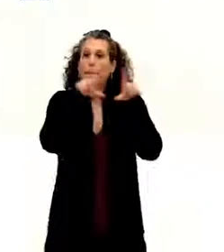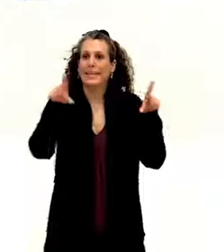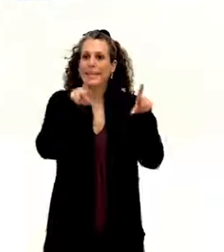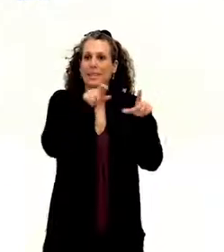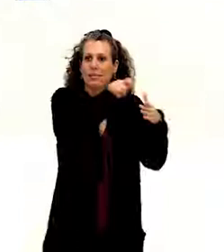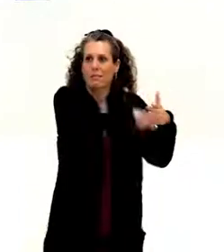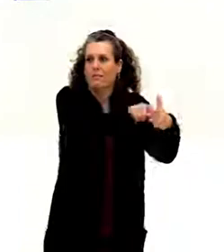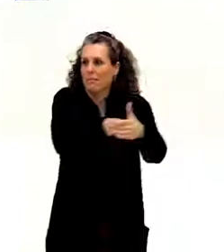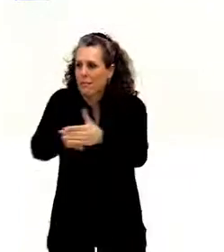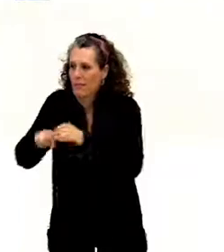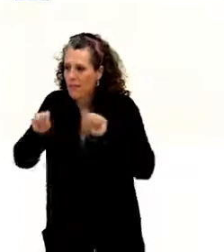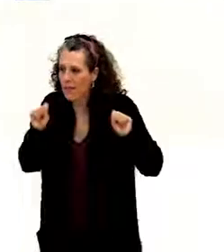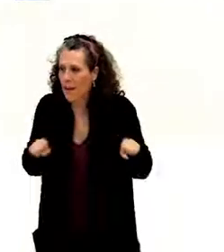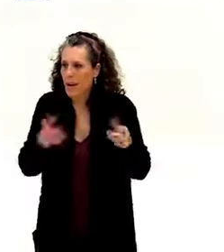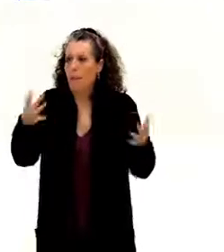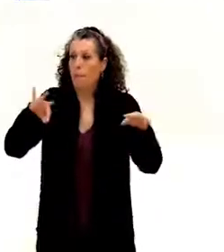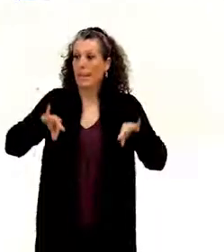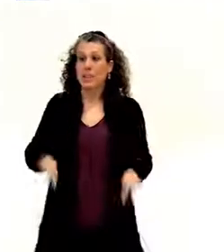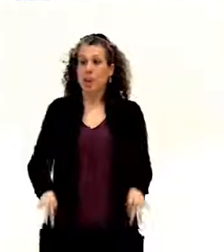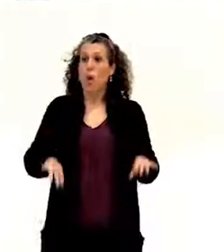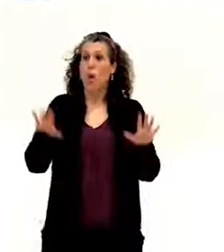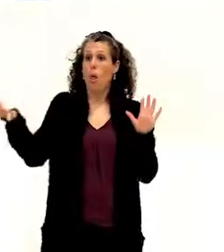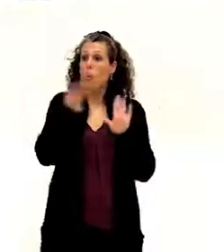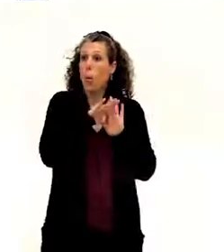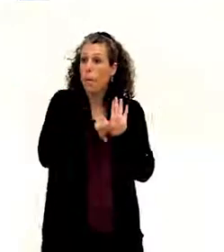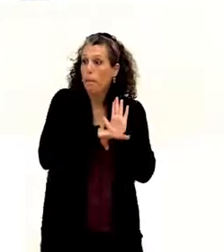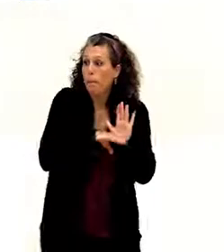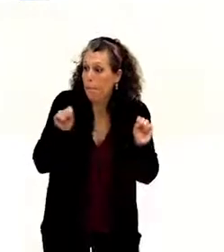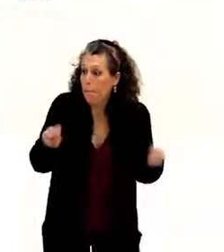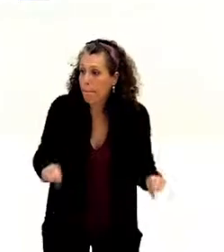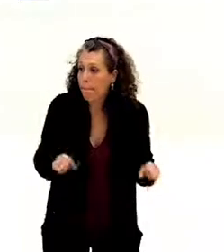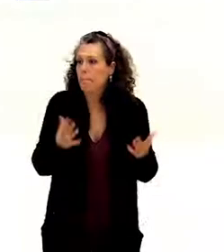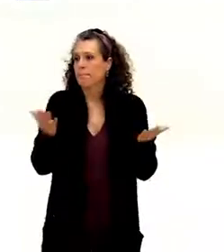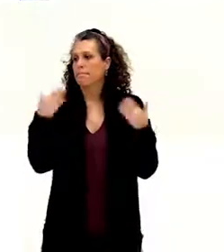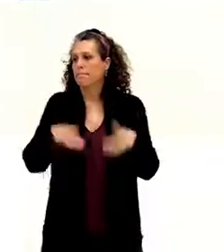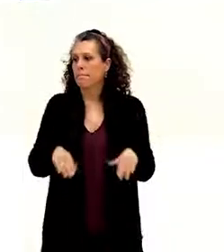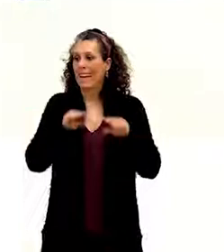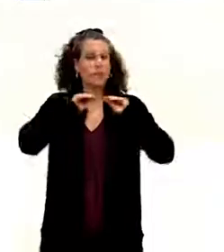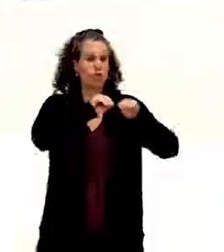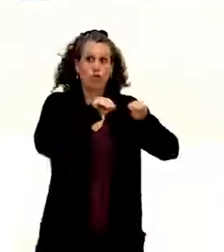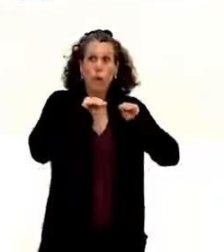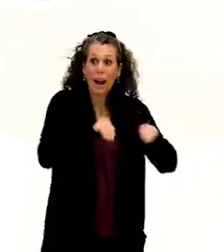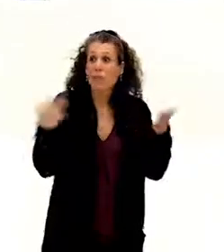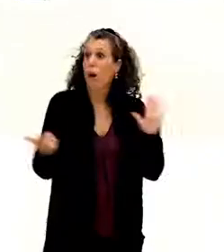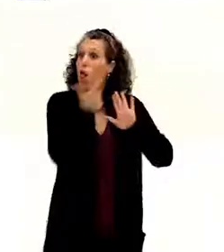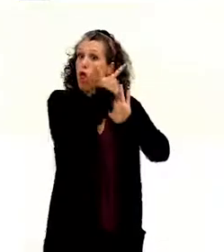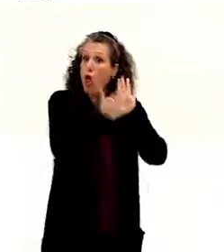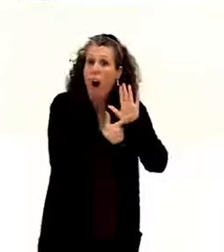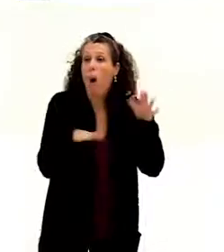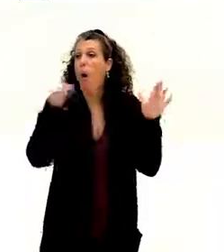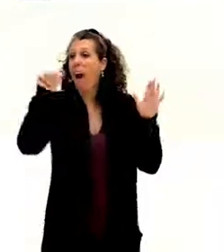be a ministerial program or instructions, a law, an act of parliament, or